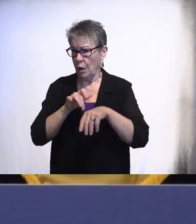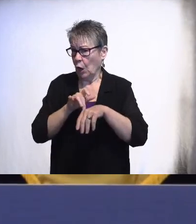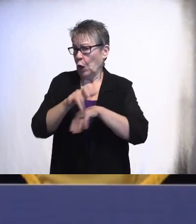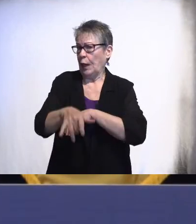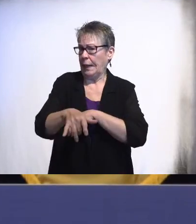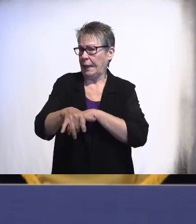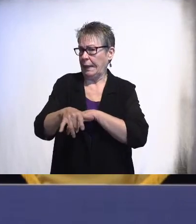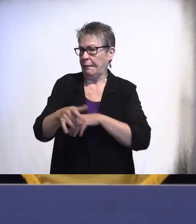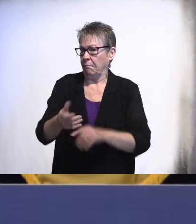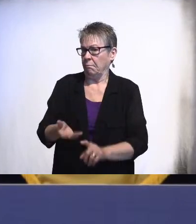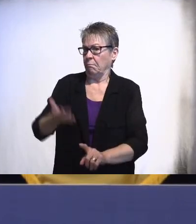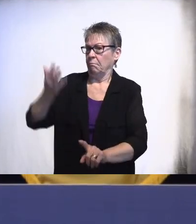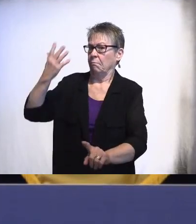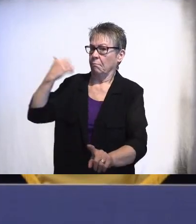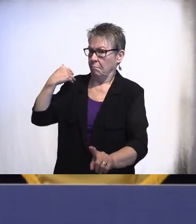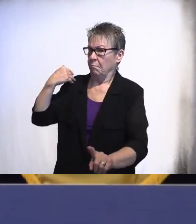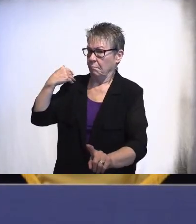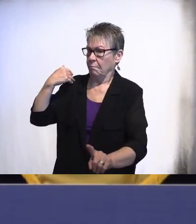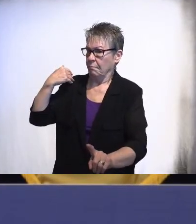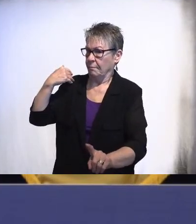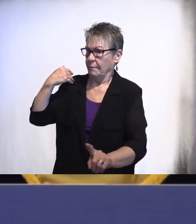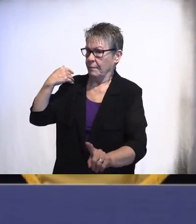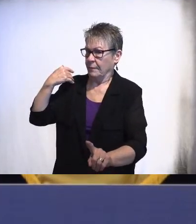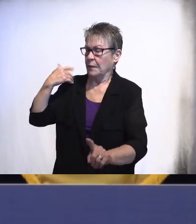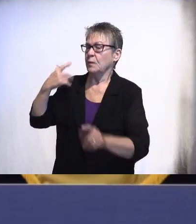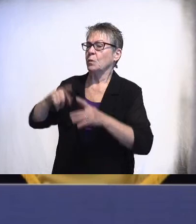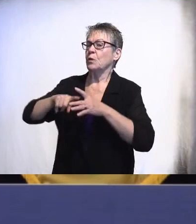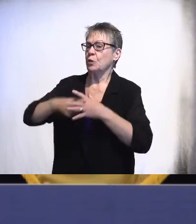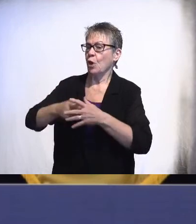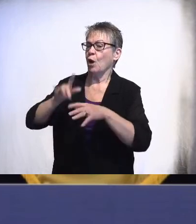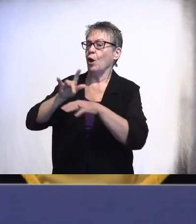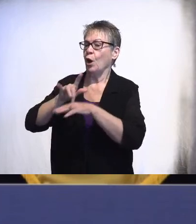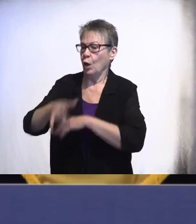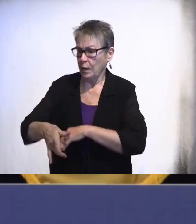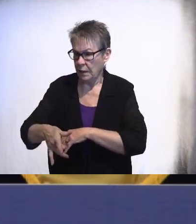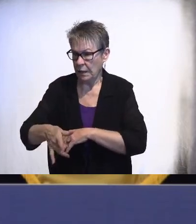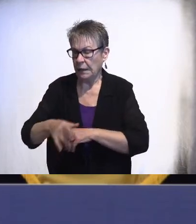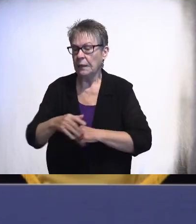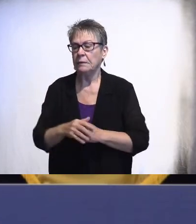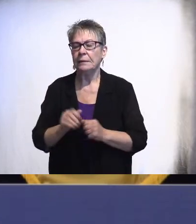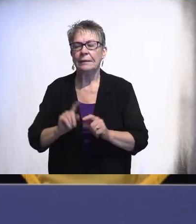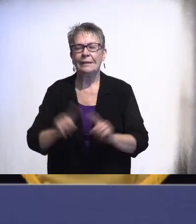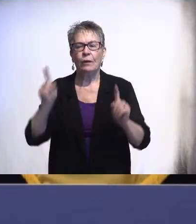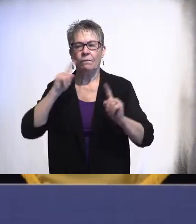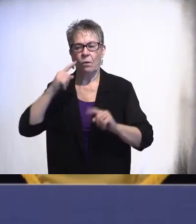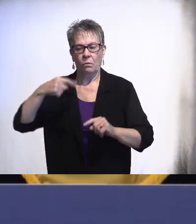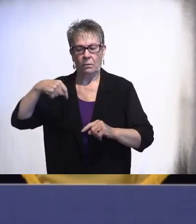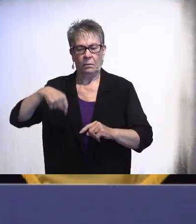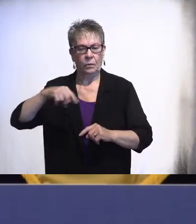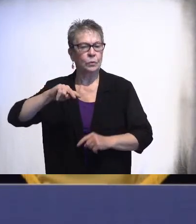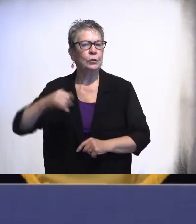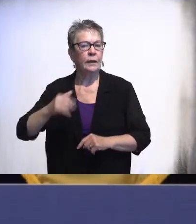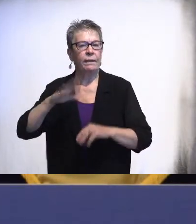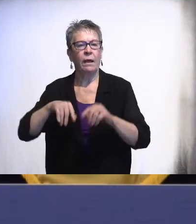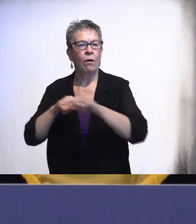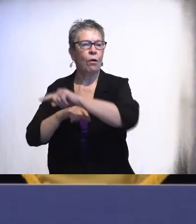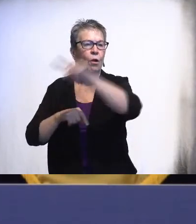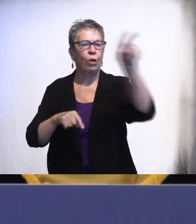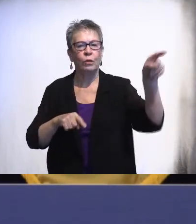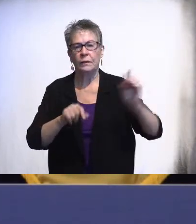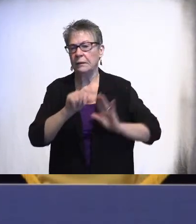other states right now because we were so early on. So this is one where we feel like we can